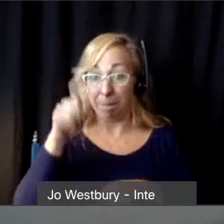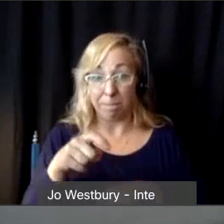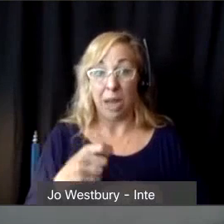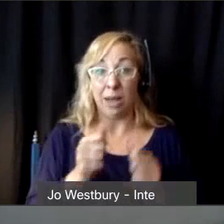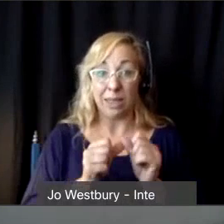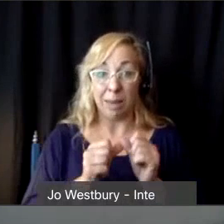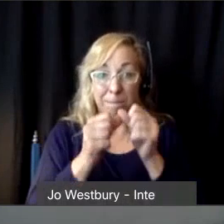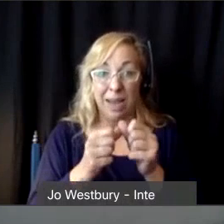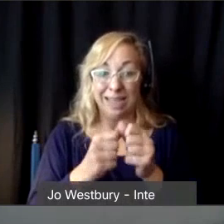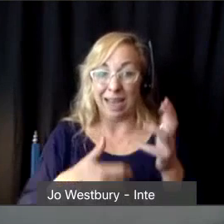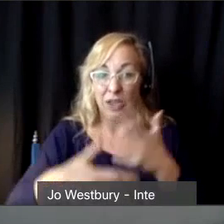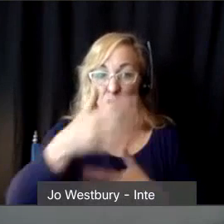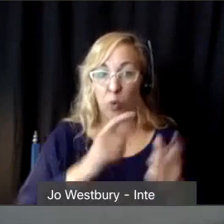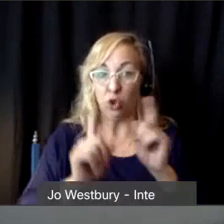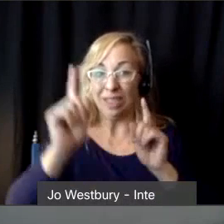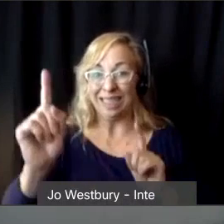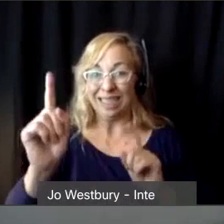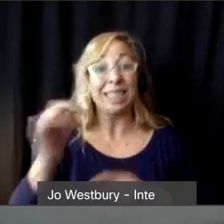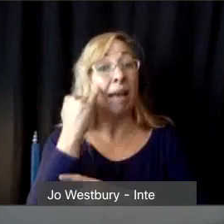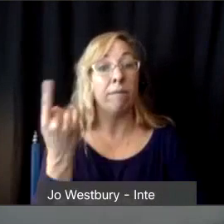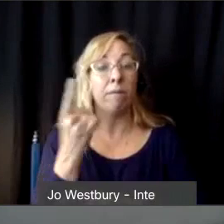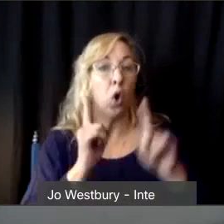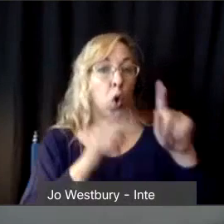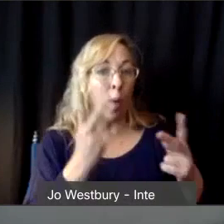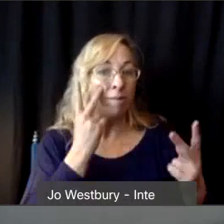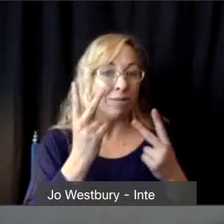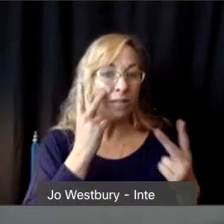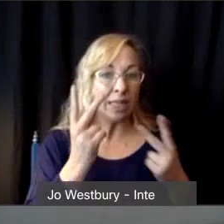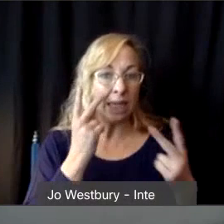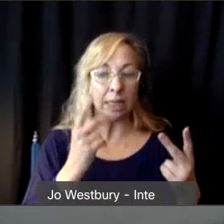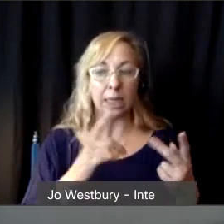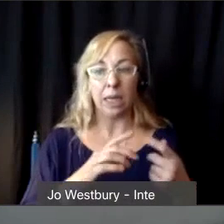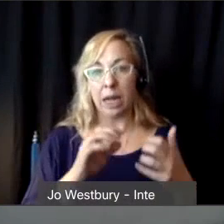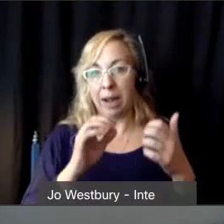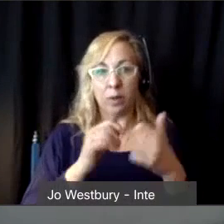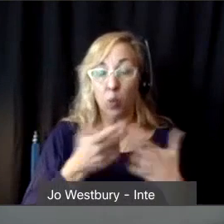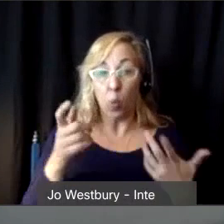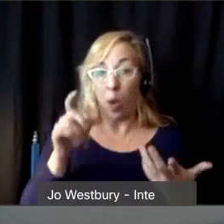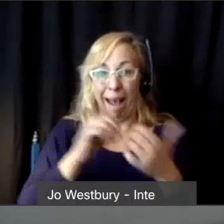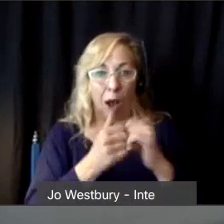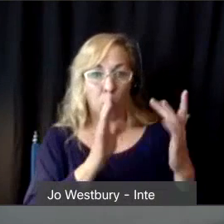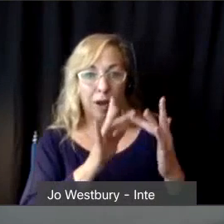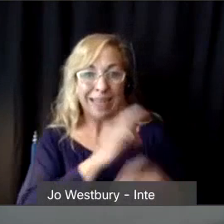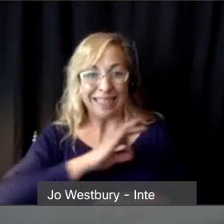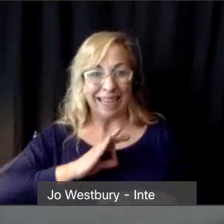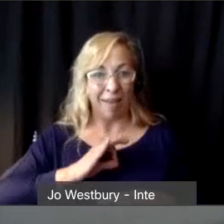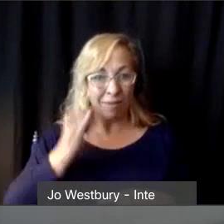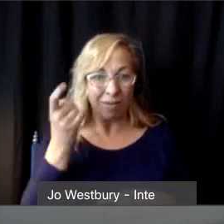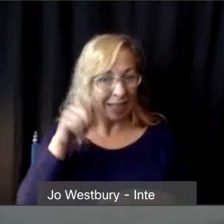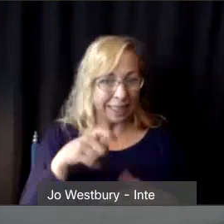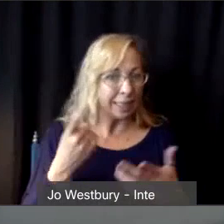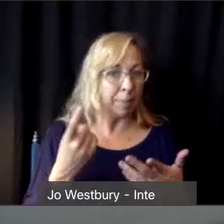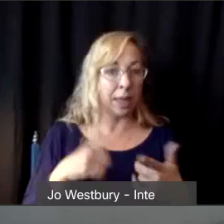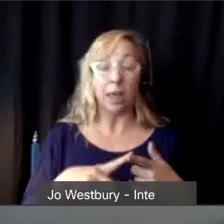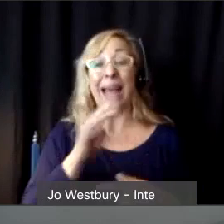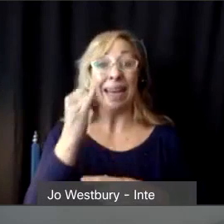touch with staff if they need them while they're there, and what would cause a visitor to be denied entry should they arrive and an